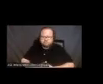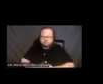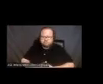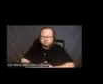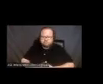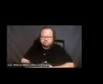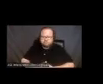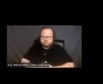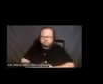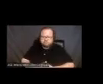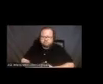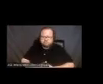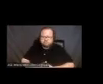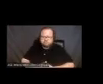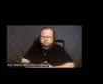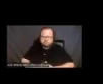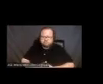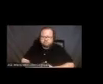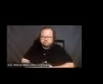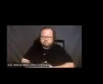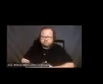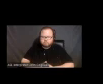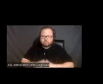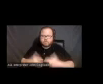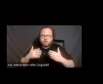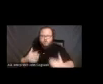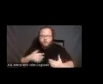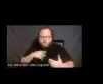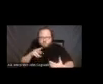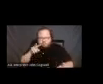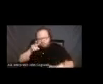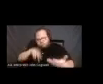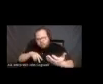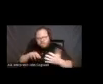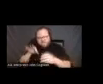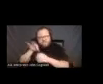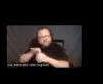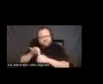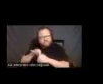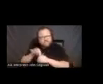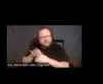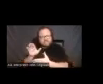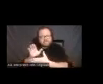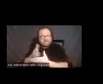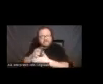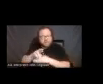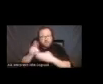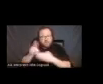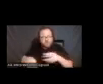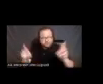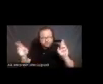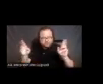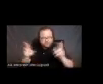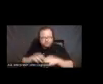I'm going to go ahead and just take the votes. Let's see, share results. Here we go.